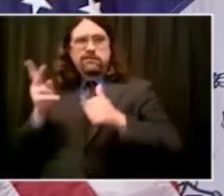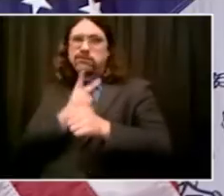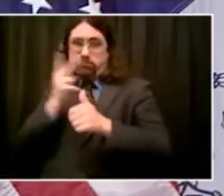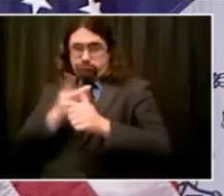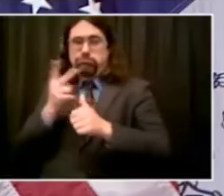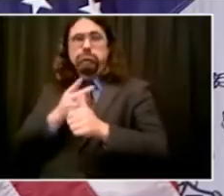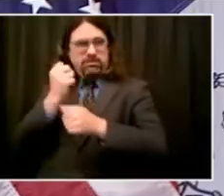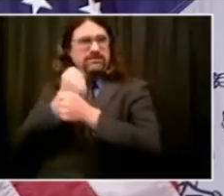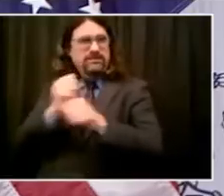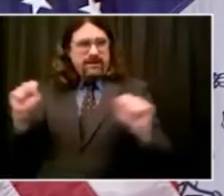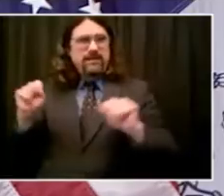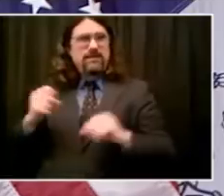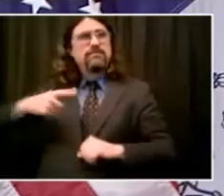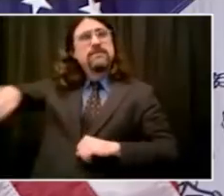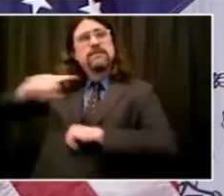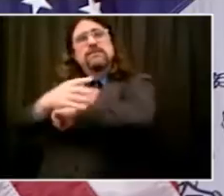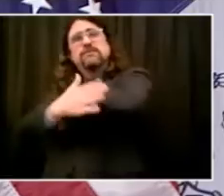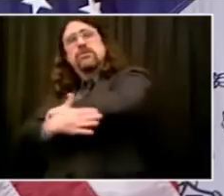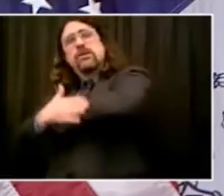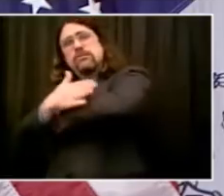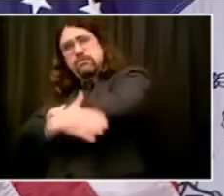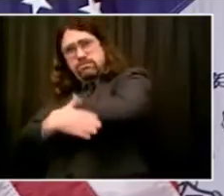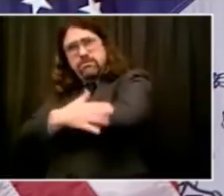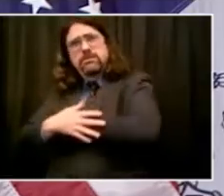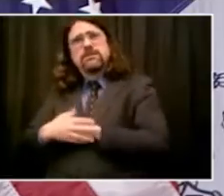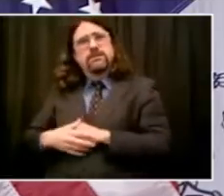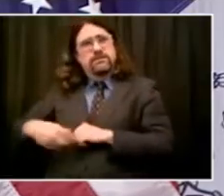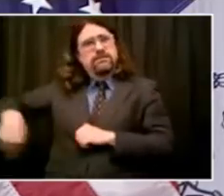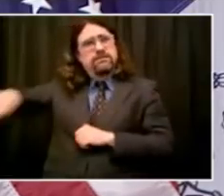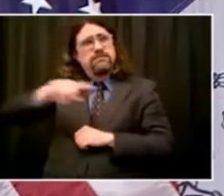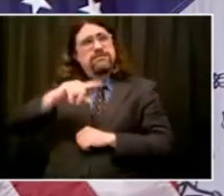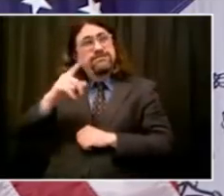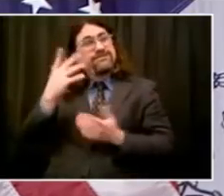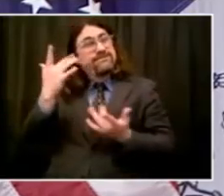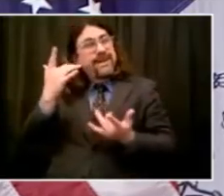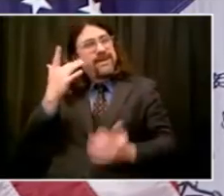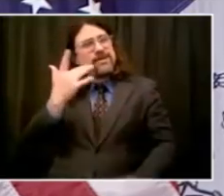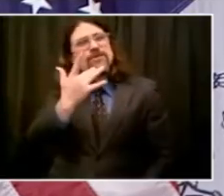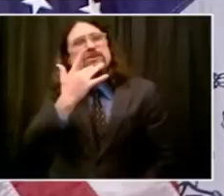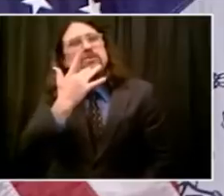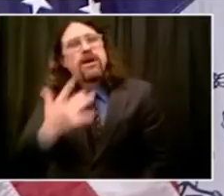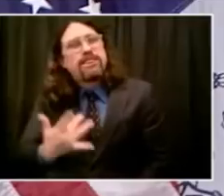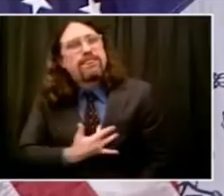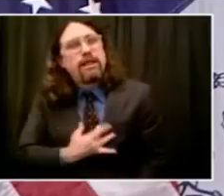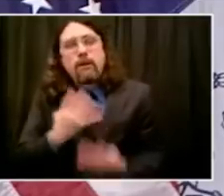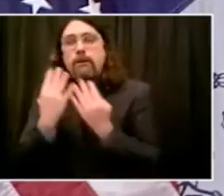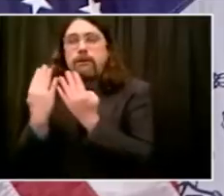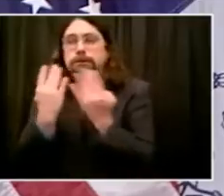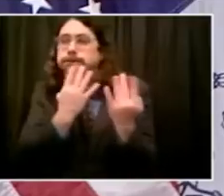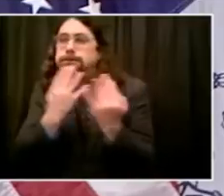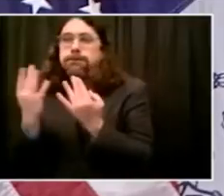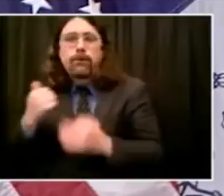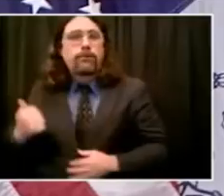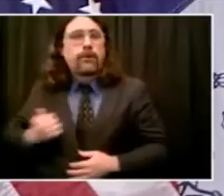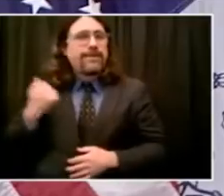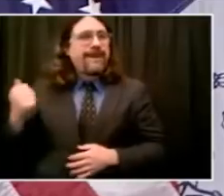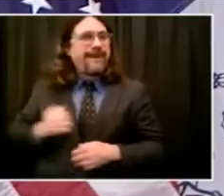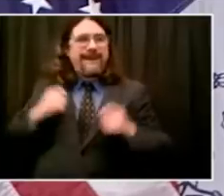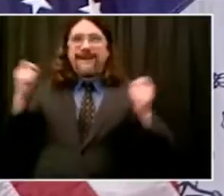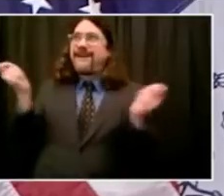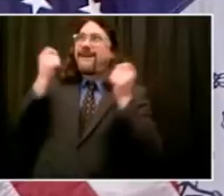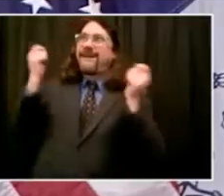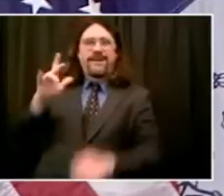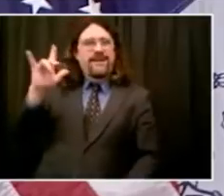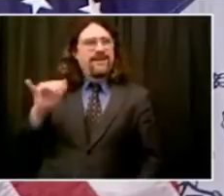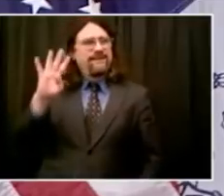it may be smaller, but we'll have a lot more to say when we get closer. Do not assume it will look like what we've